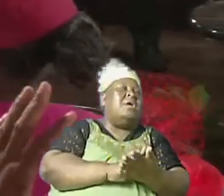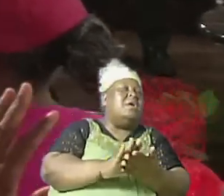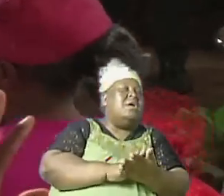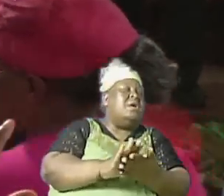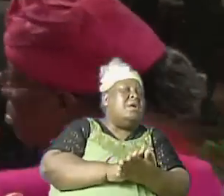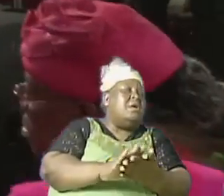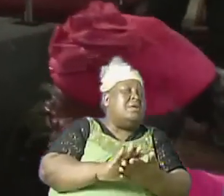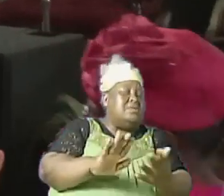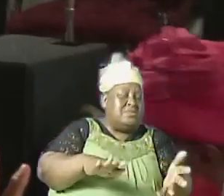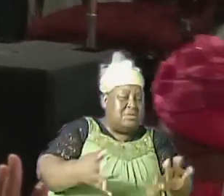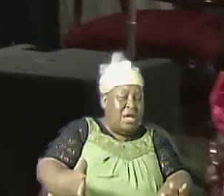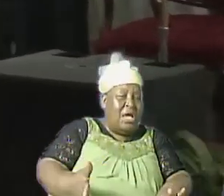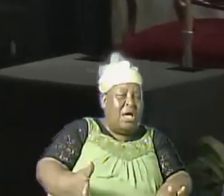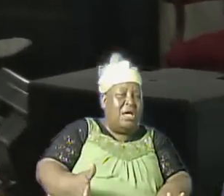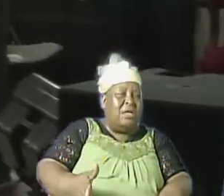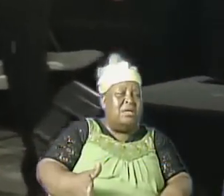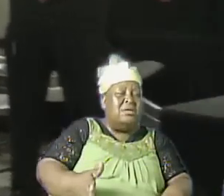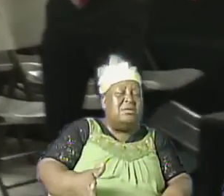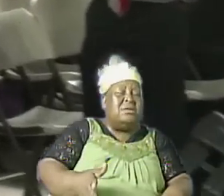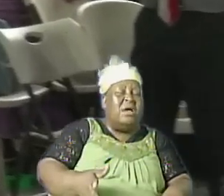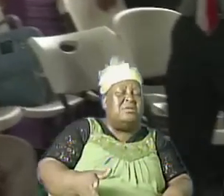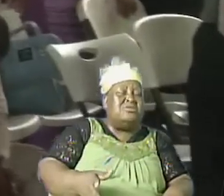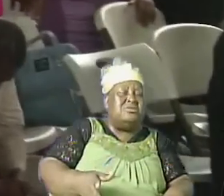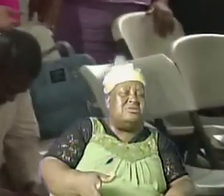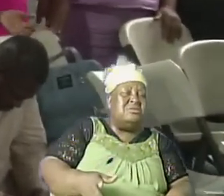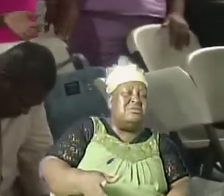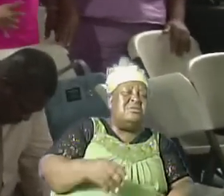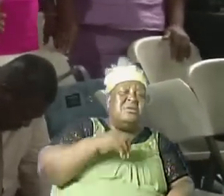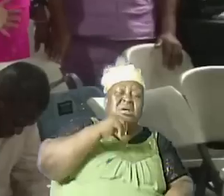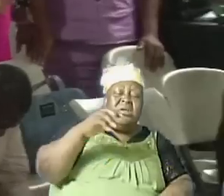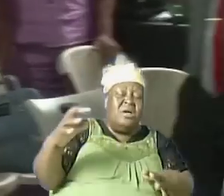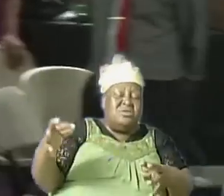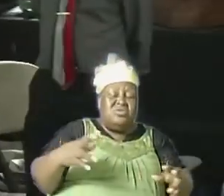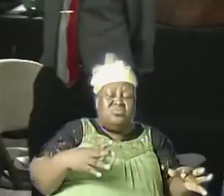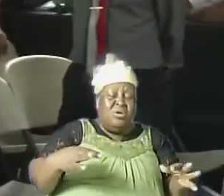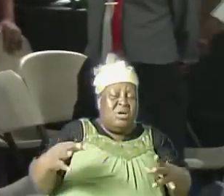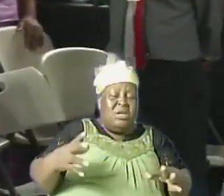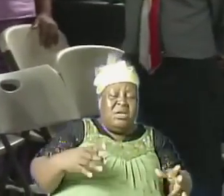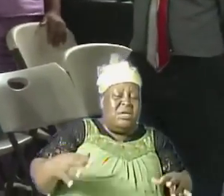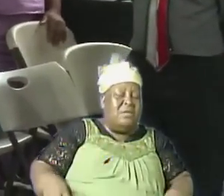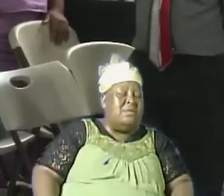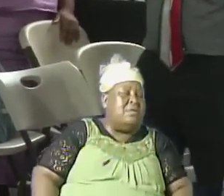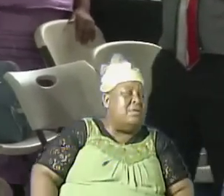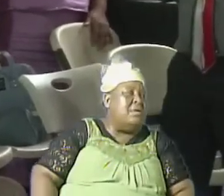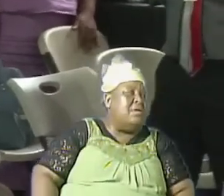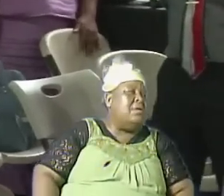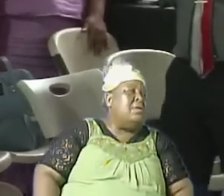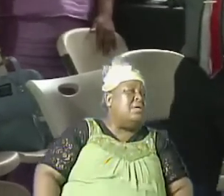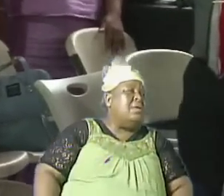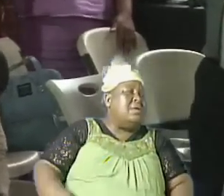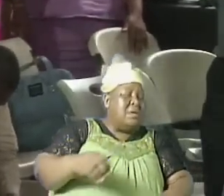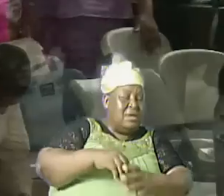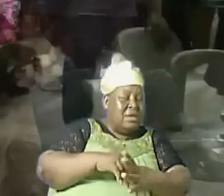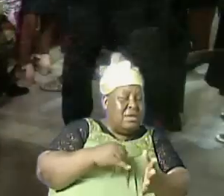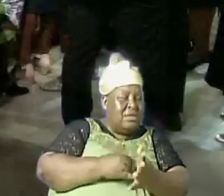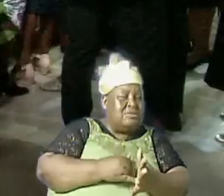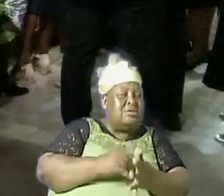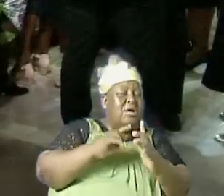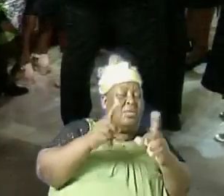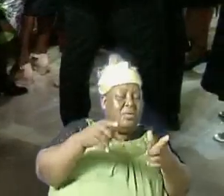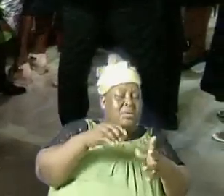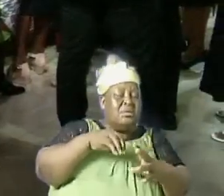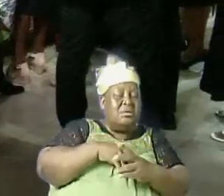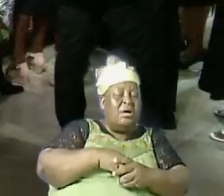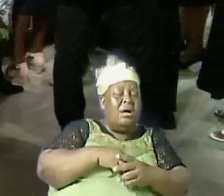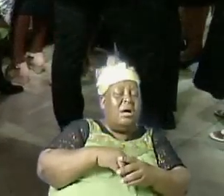Speak over there. It doesn't matter if they are struggling. If they are not struggling now, you're either in it, going